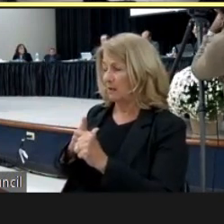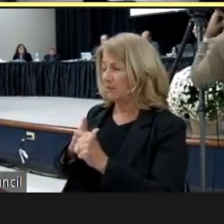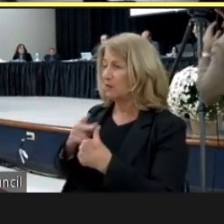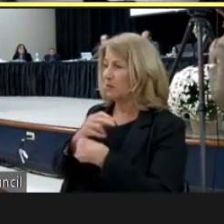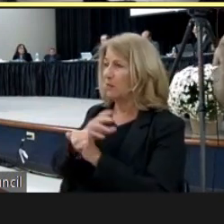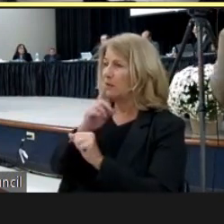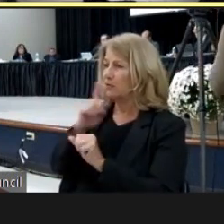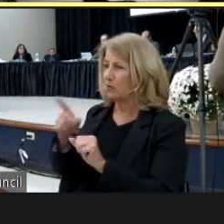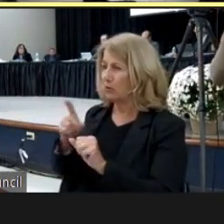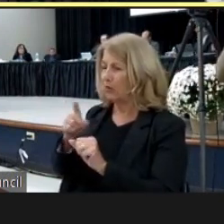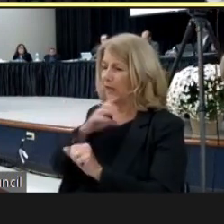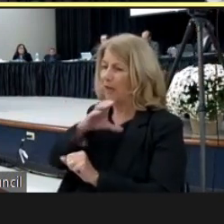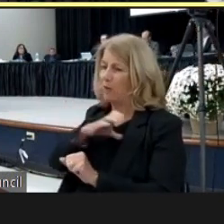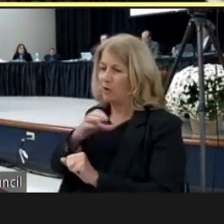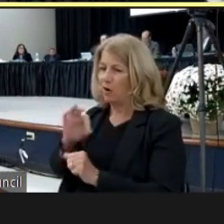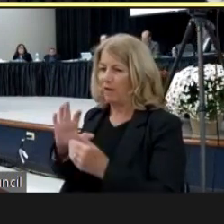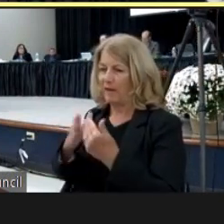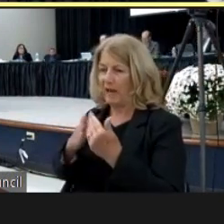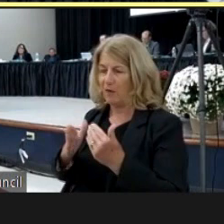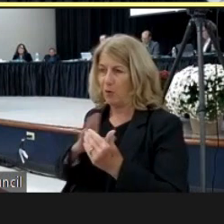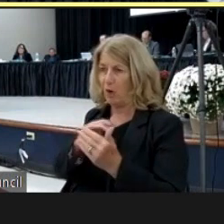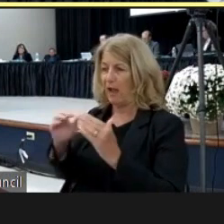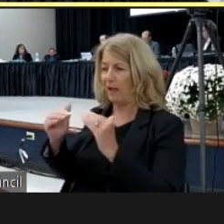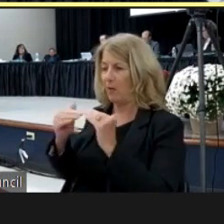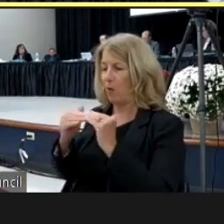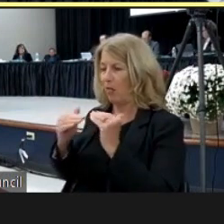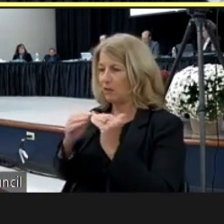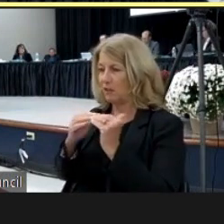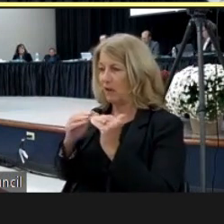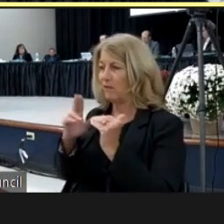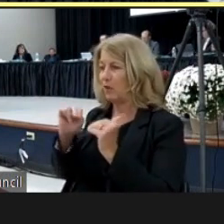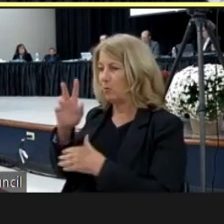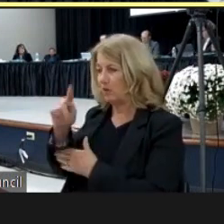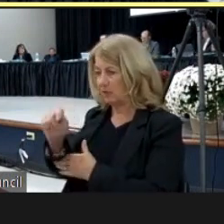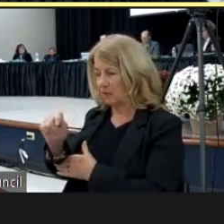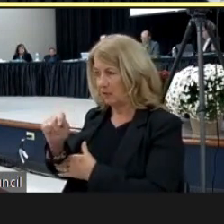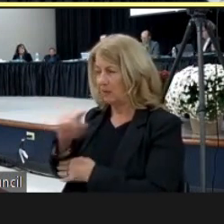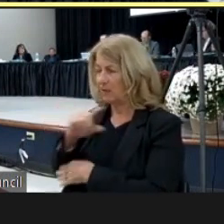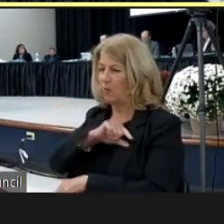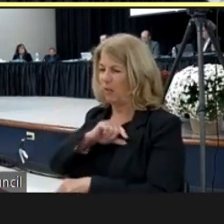the character of neighborhoods and the quality of the units